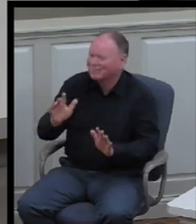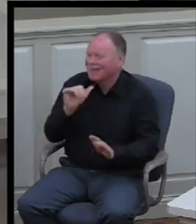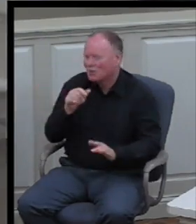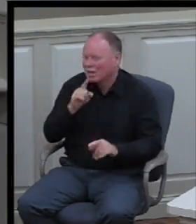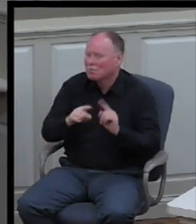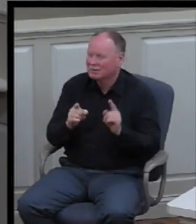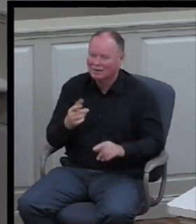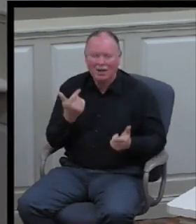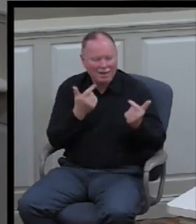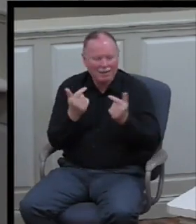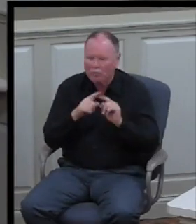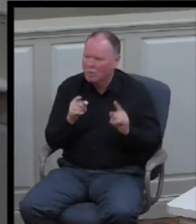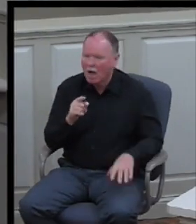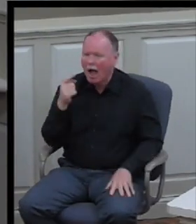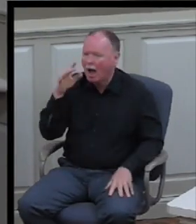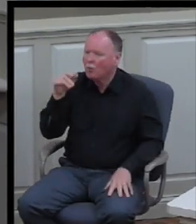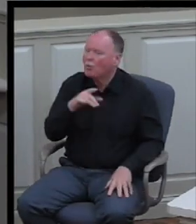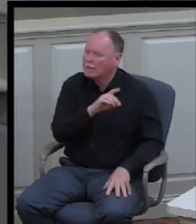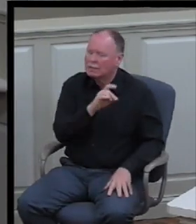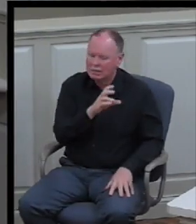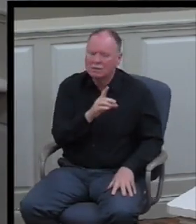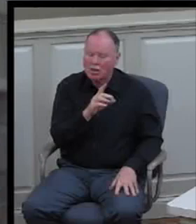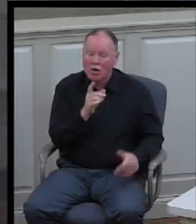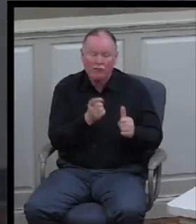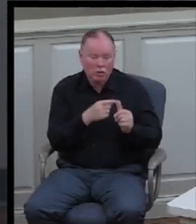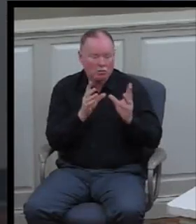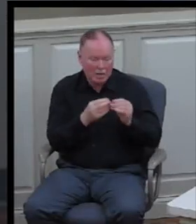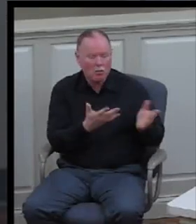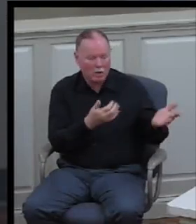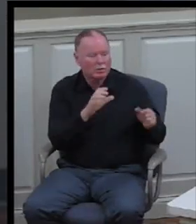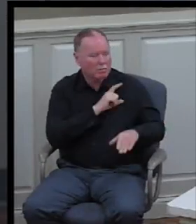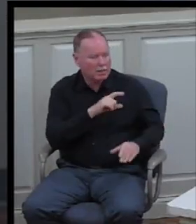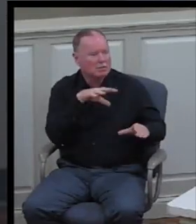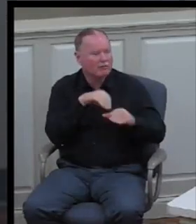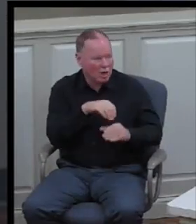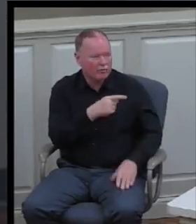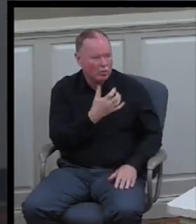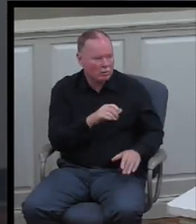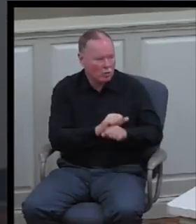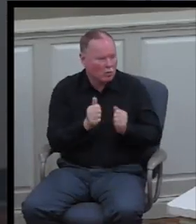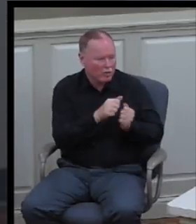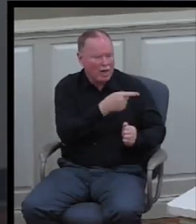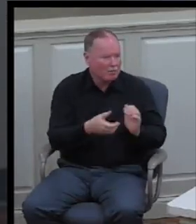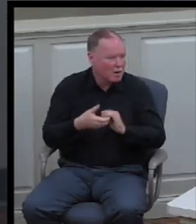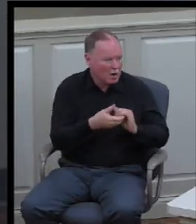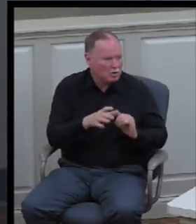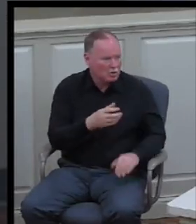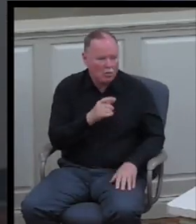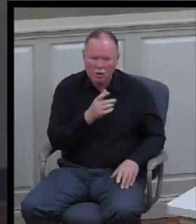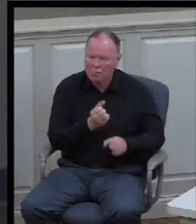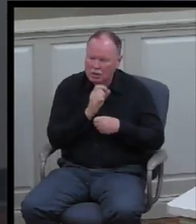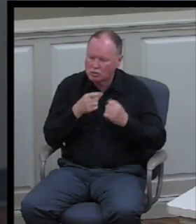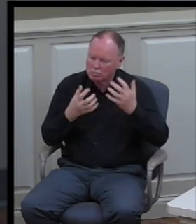Okay, I Yeah, just we- wanted to make sure everybody's on the same We page. did bring them in first time to get their feelings, since they are going to be our neighbors. Yes, And we want to make sure it worked for